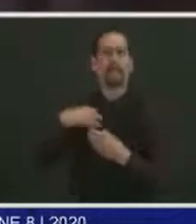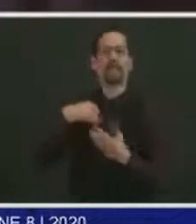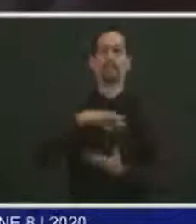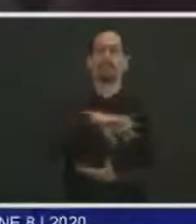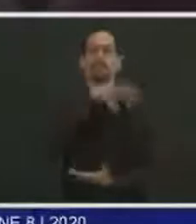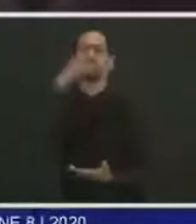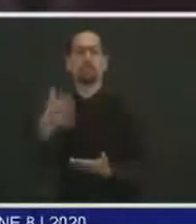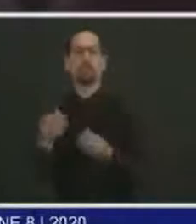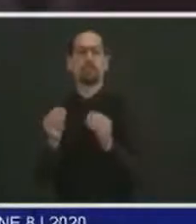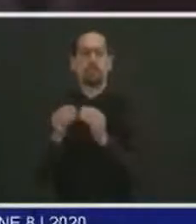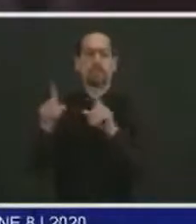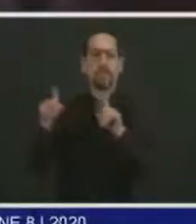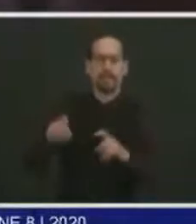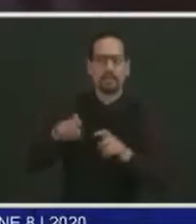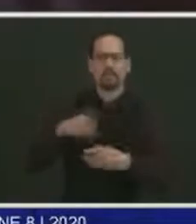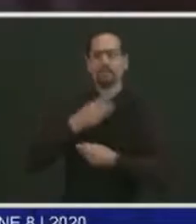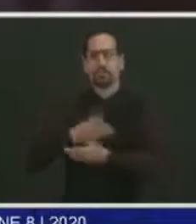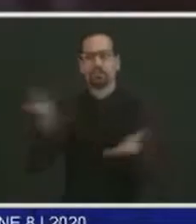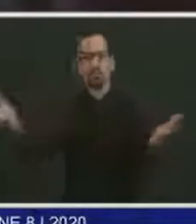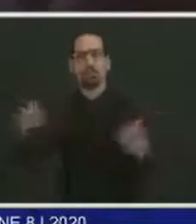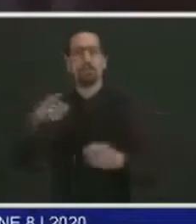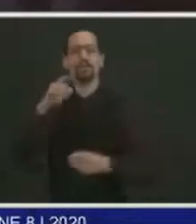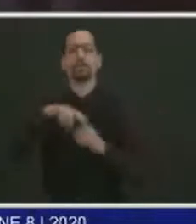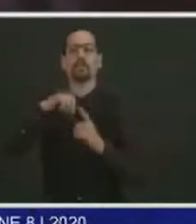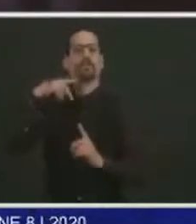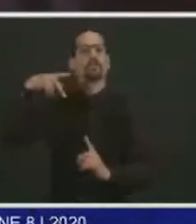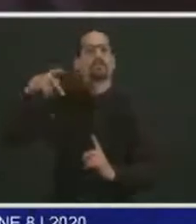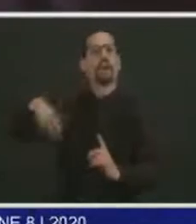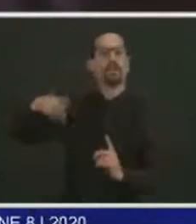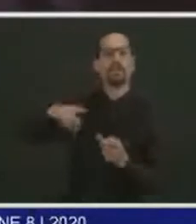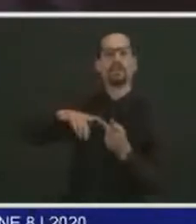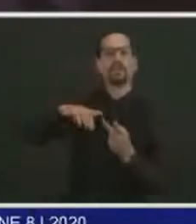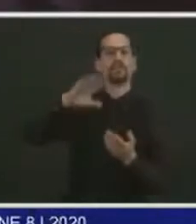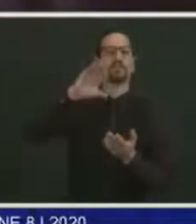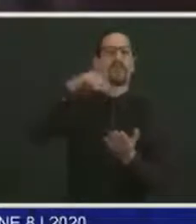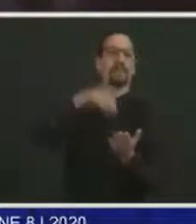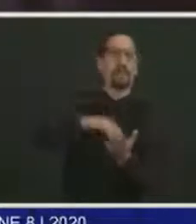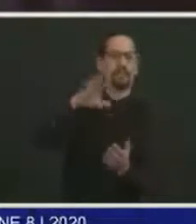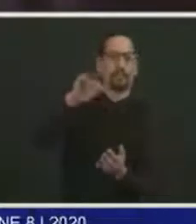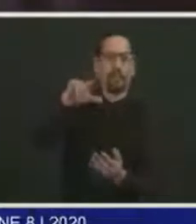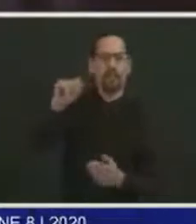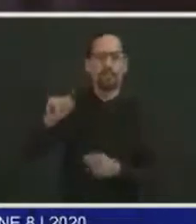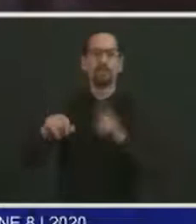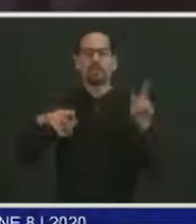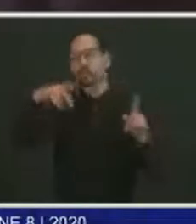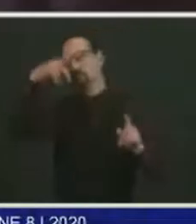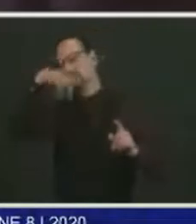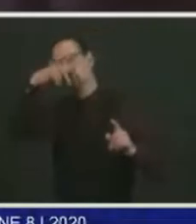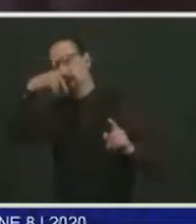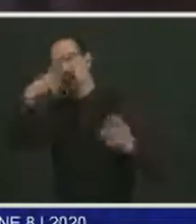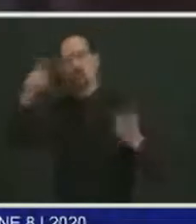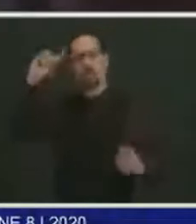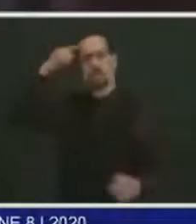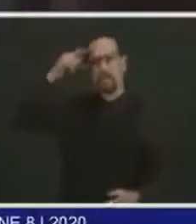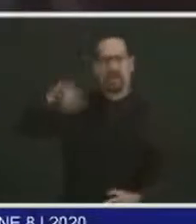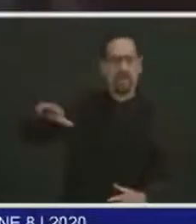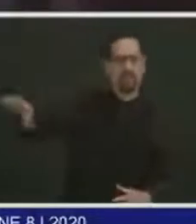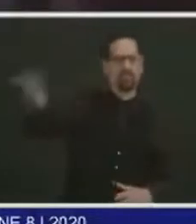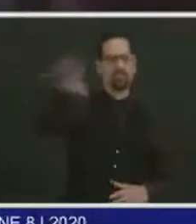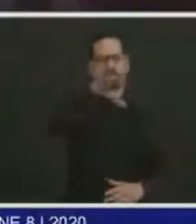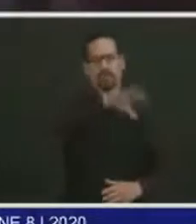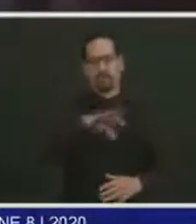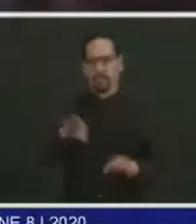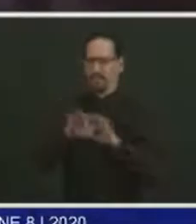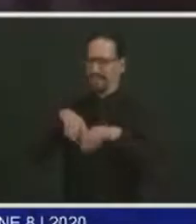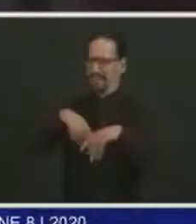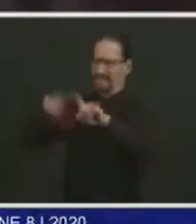Falls, Providence, Pawtucket, Woonsocket, that are hardest hit, and we continue to see the test positive go